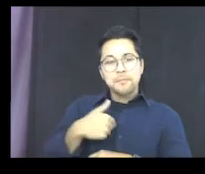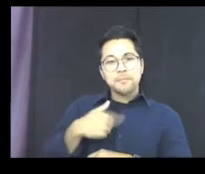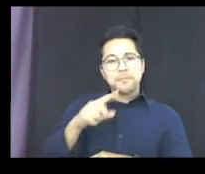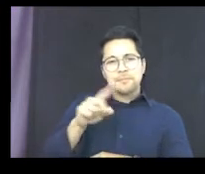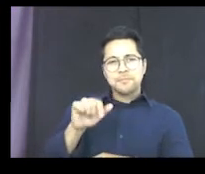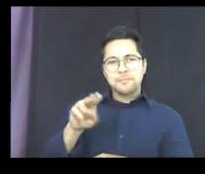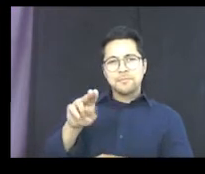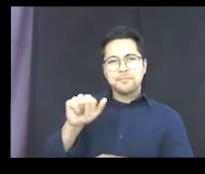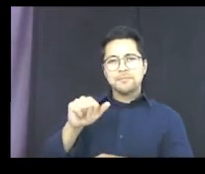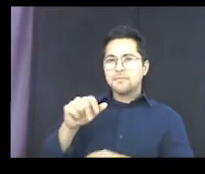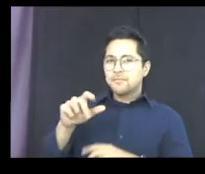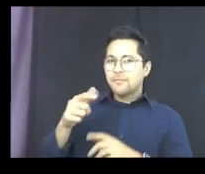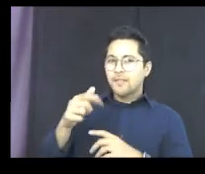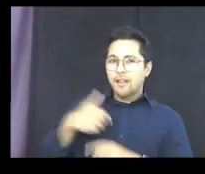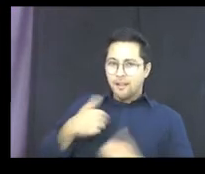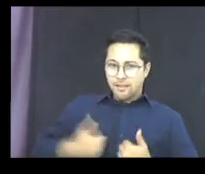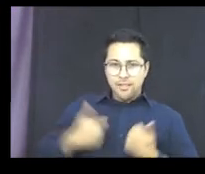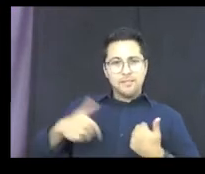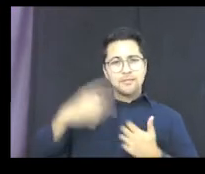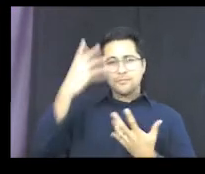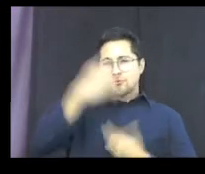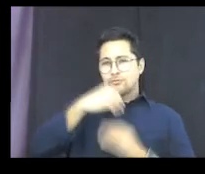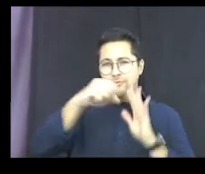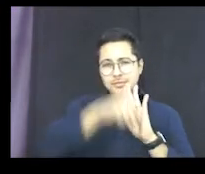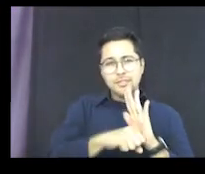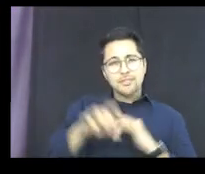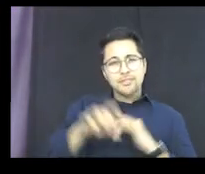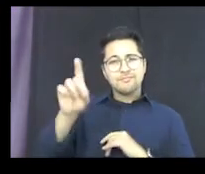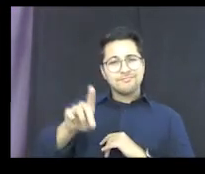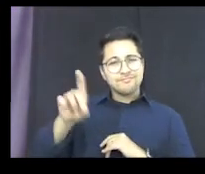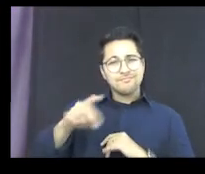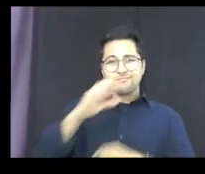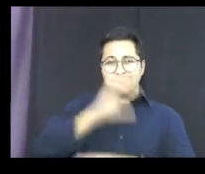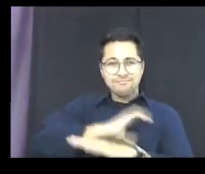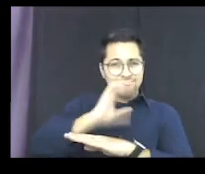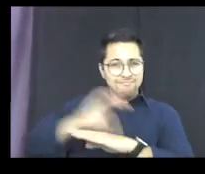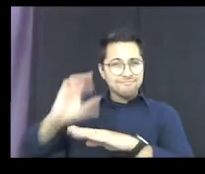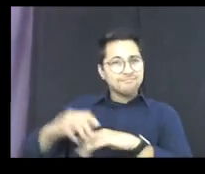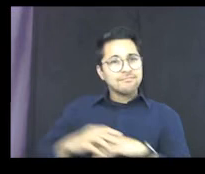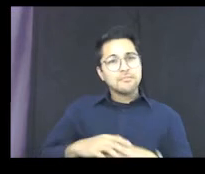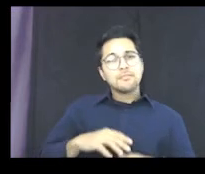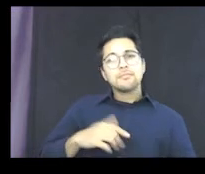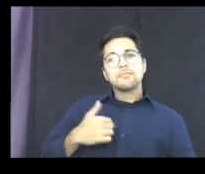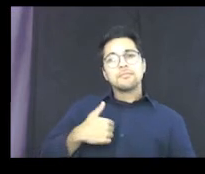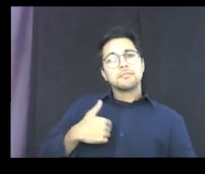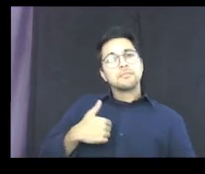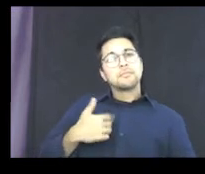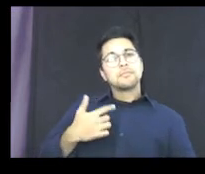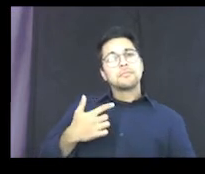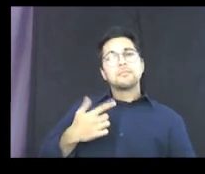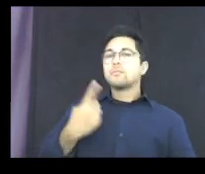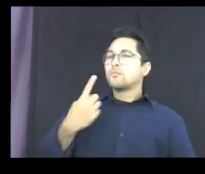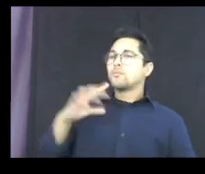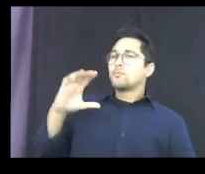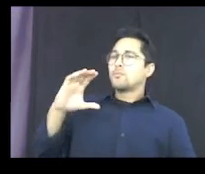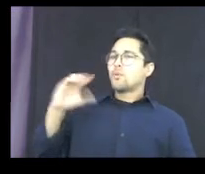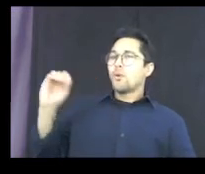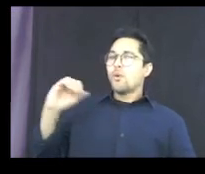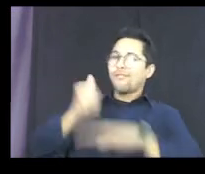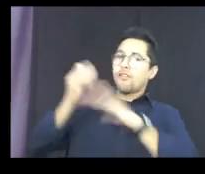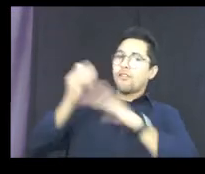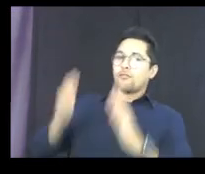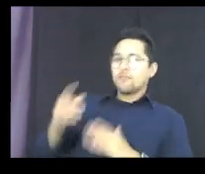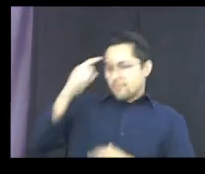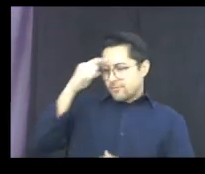Xenia Grant, and I live in the beautiful state of Denver, Colorado, and I am one of the co-founders of